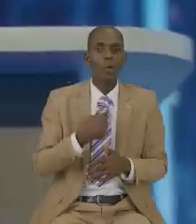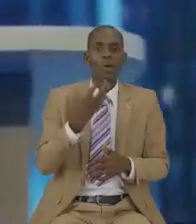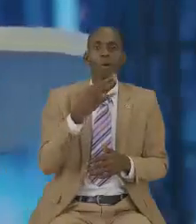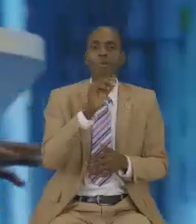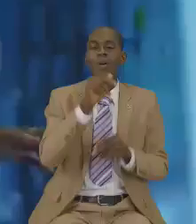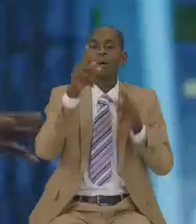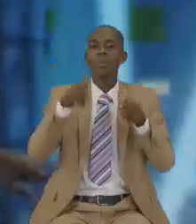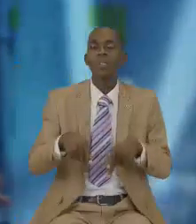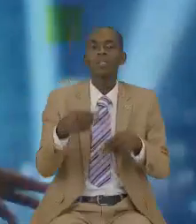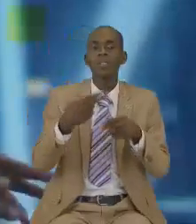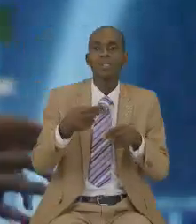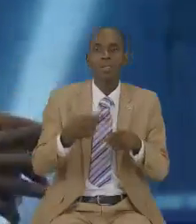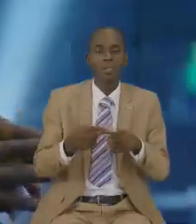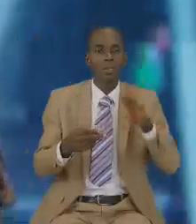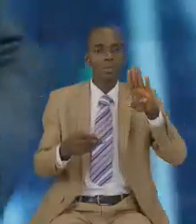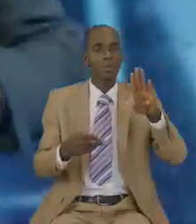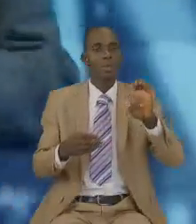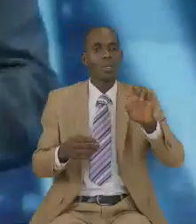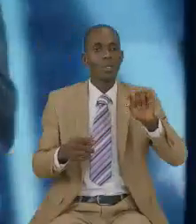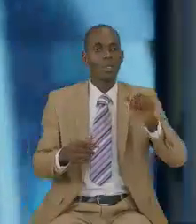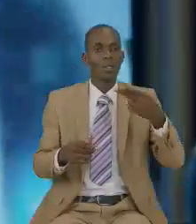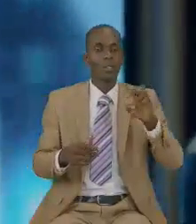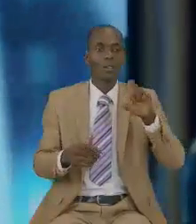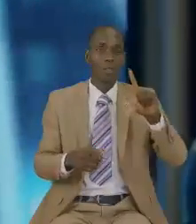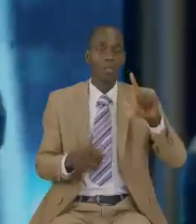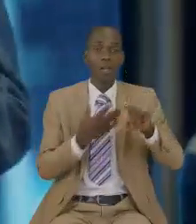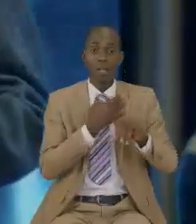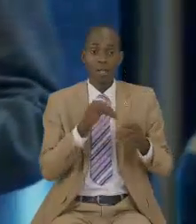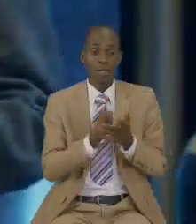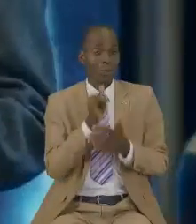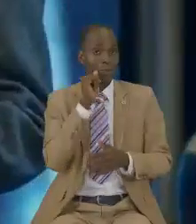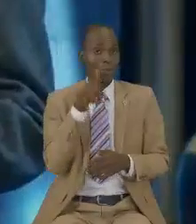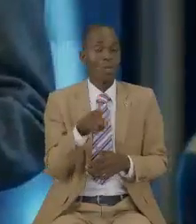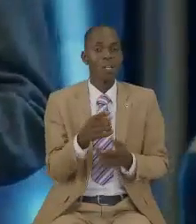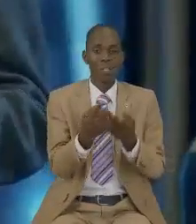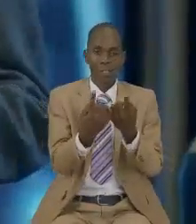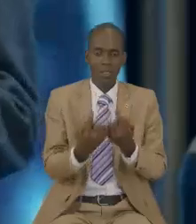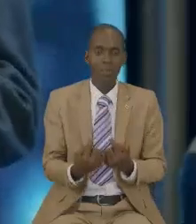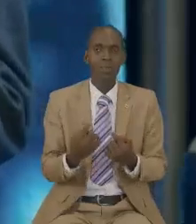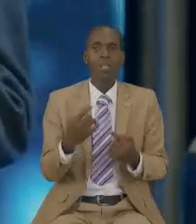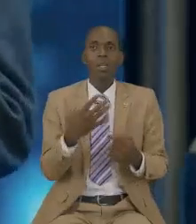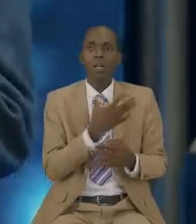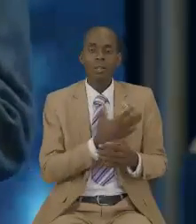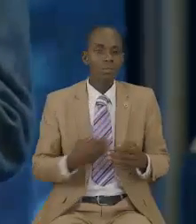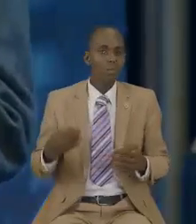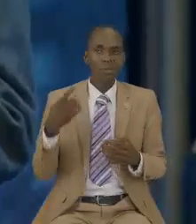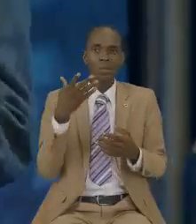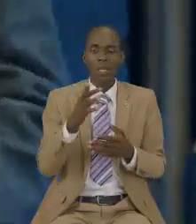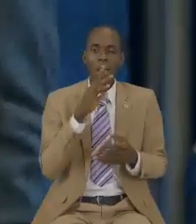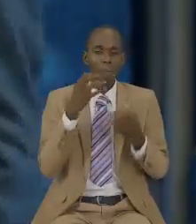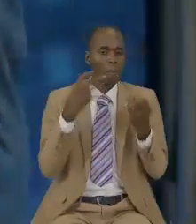person called Bethel. And, she came and the complications in her